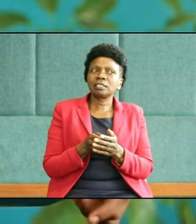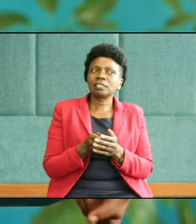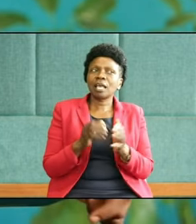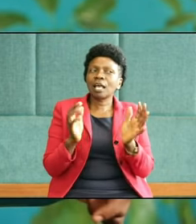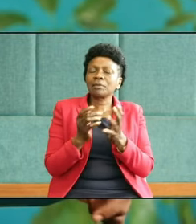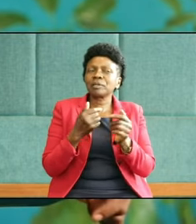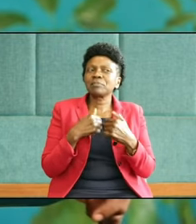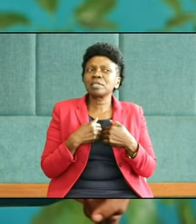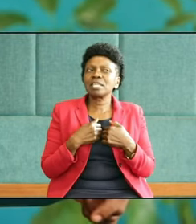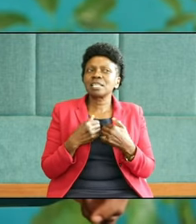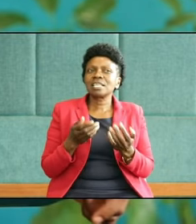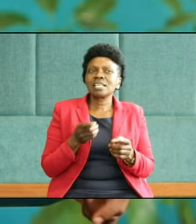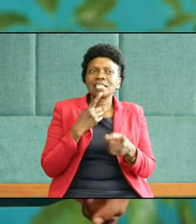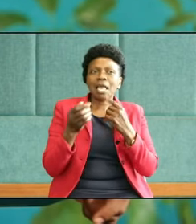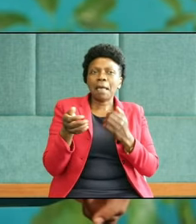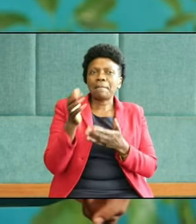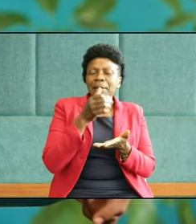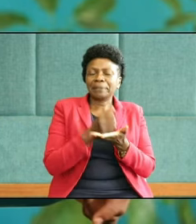say an amen.